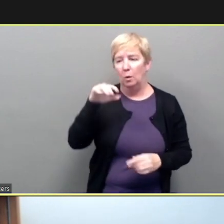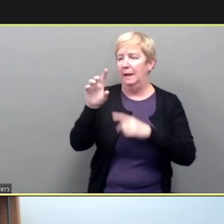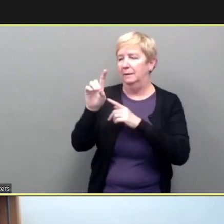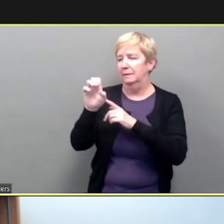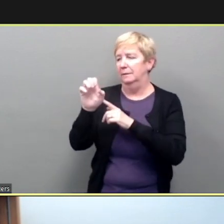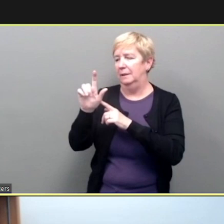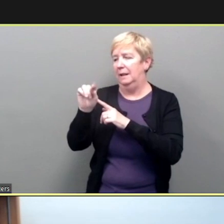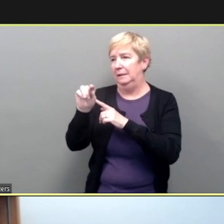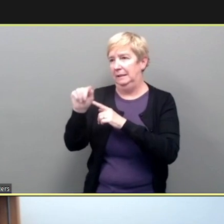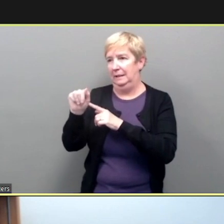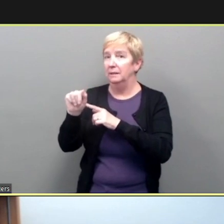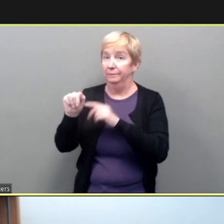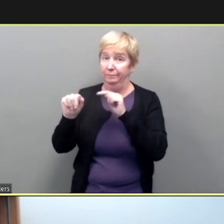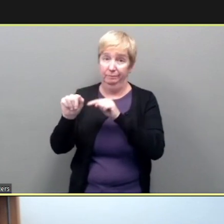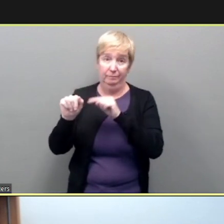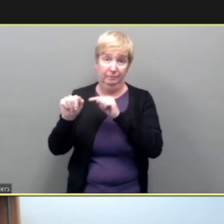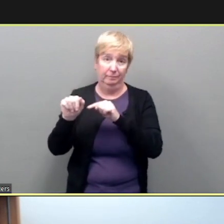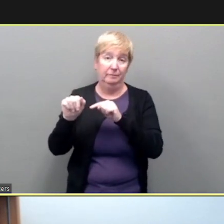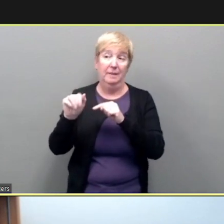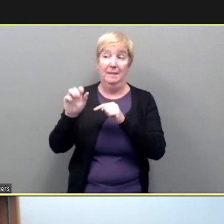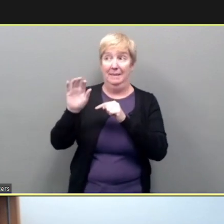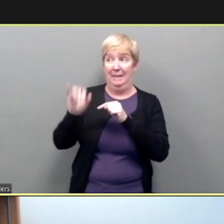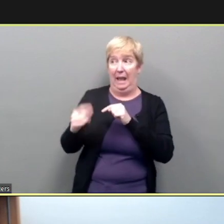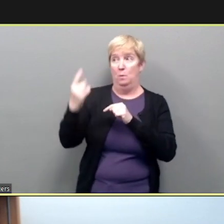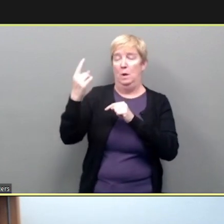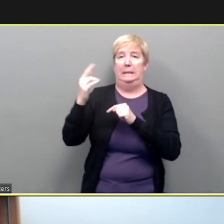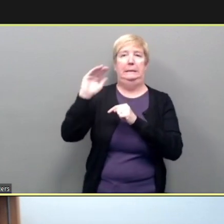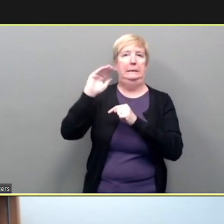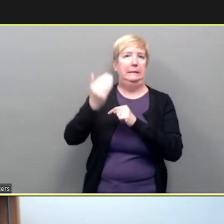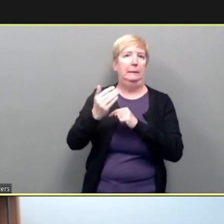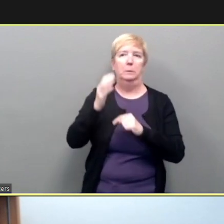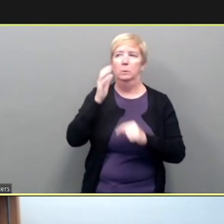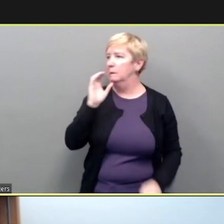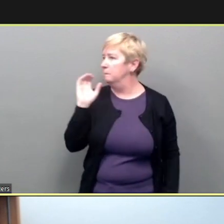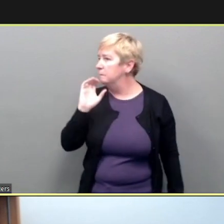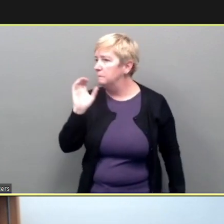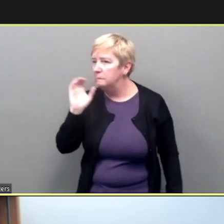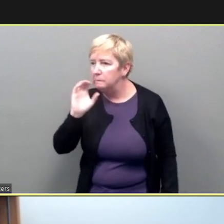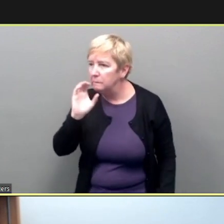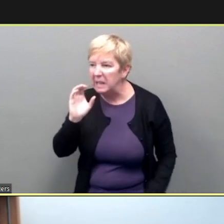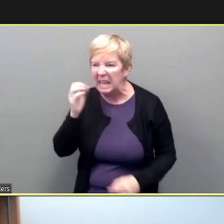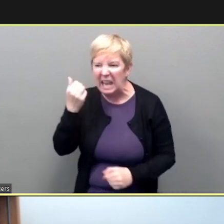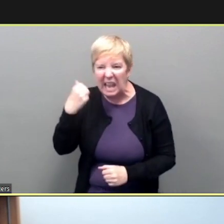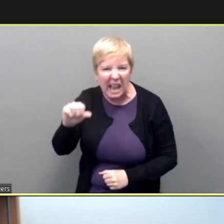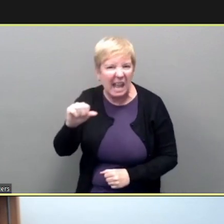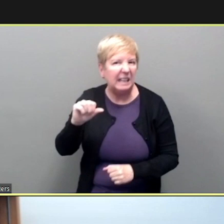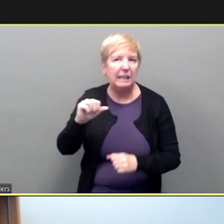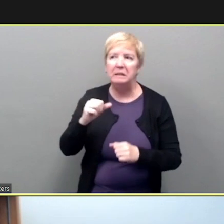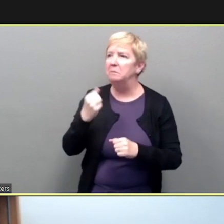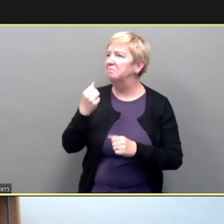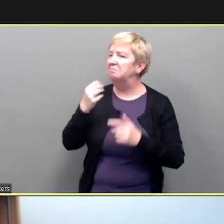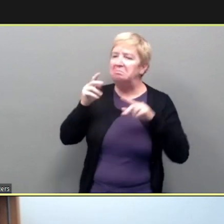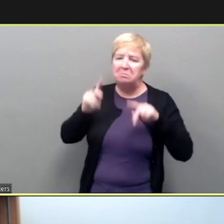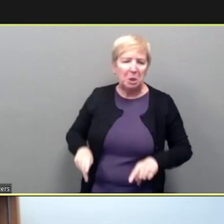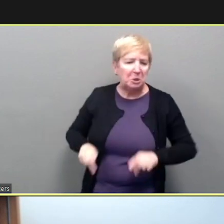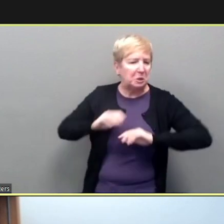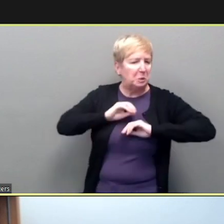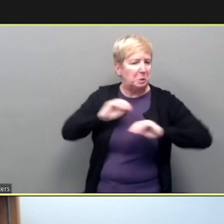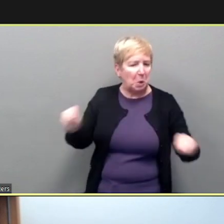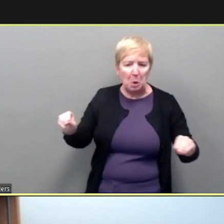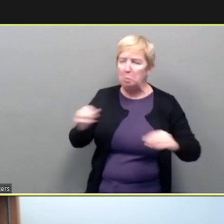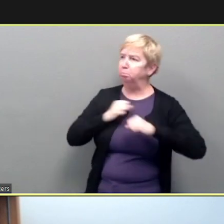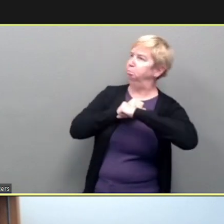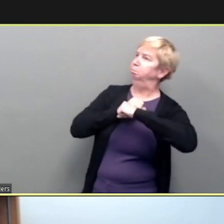variant of the virus seems to find any breaches in protection. So anyone who is not